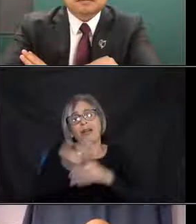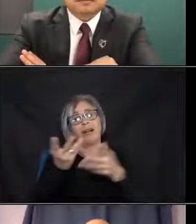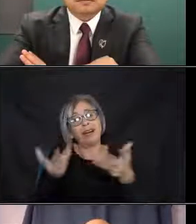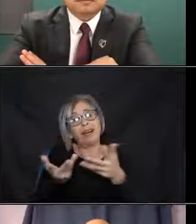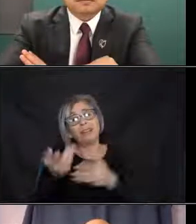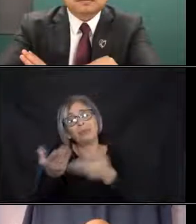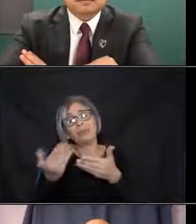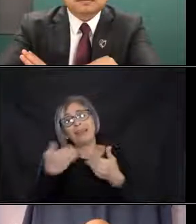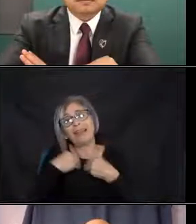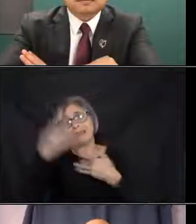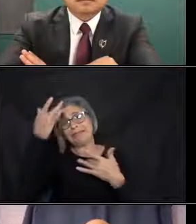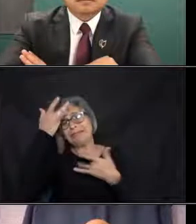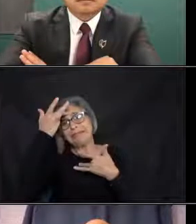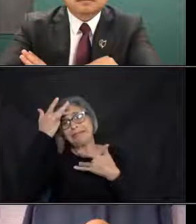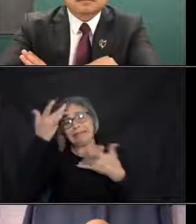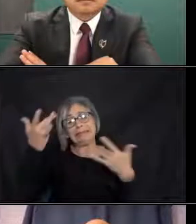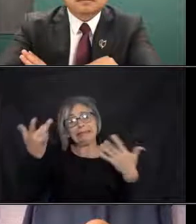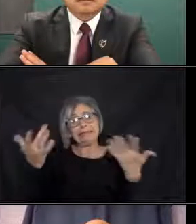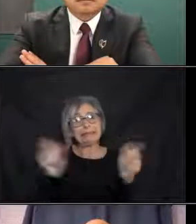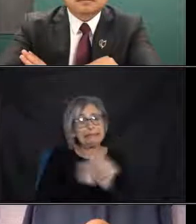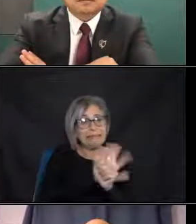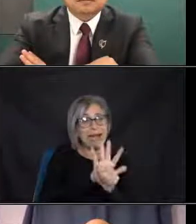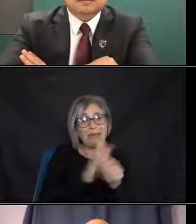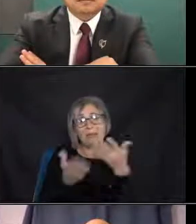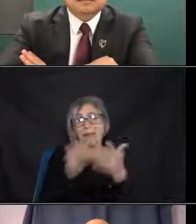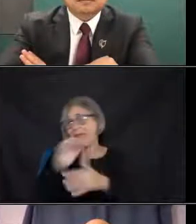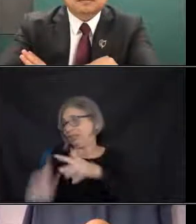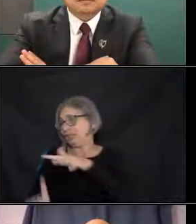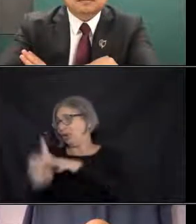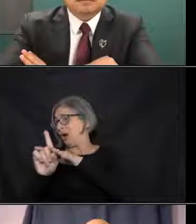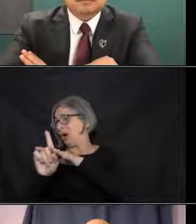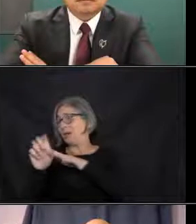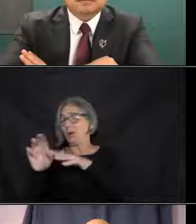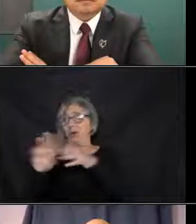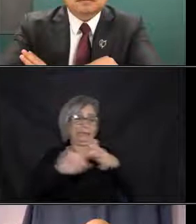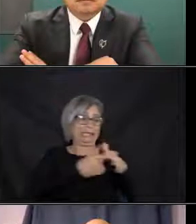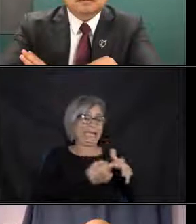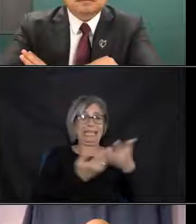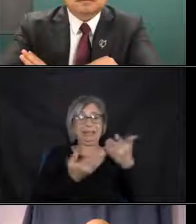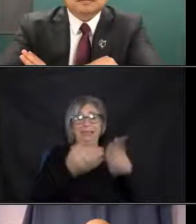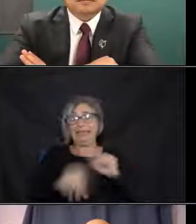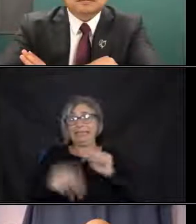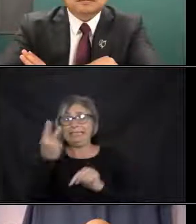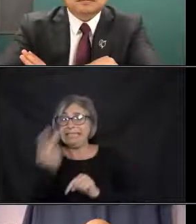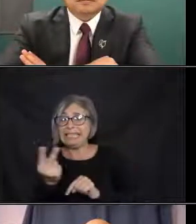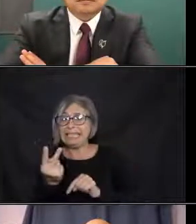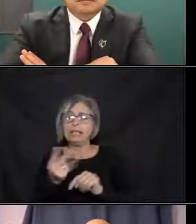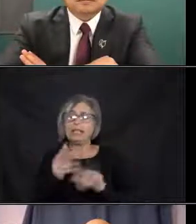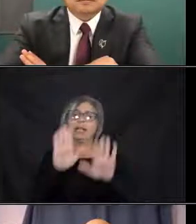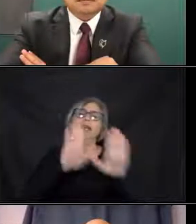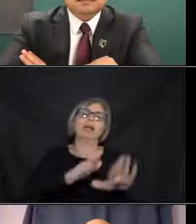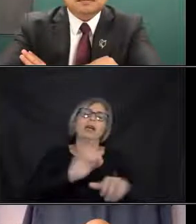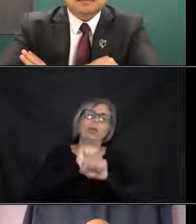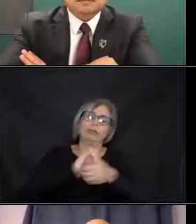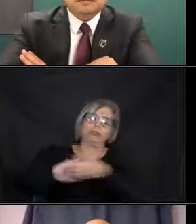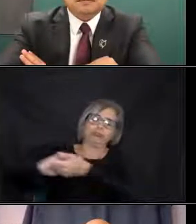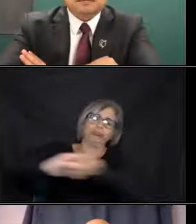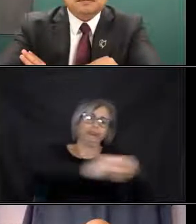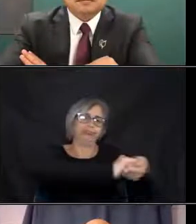have a disease that doesn't show or may be beginning. And we need to all work together